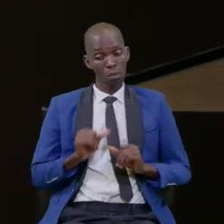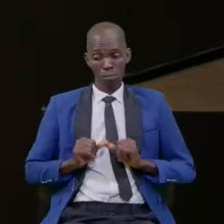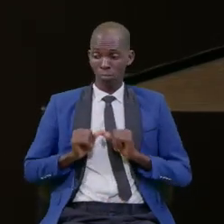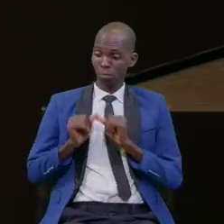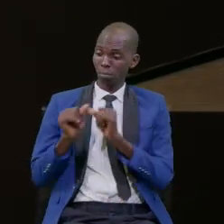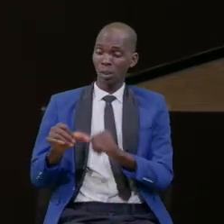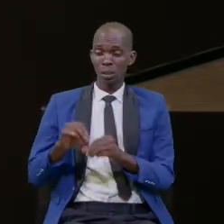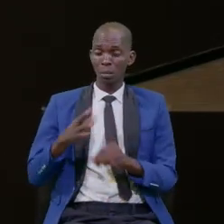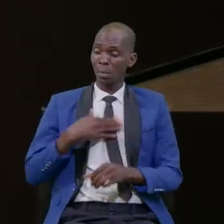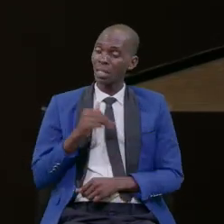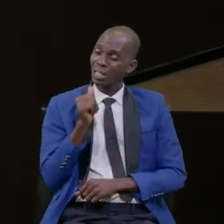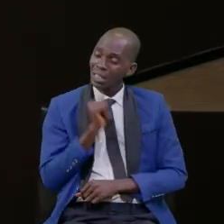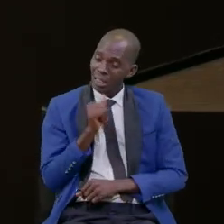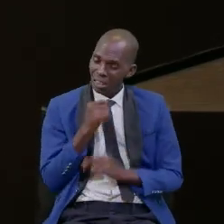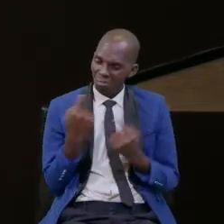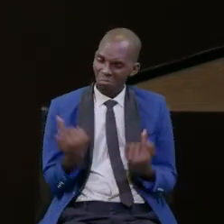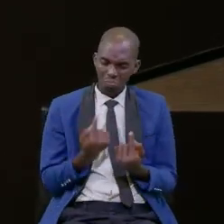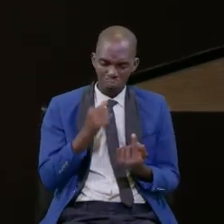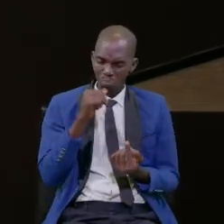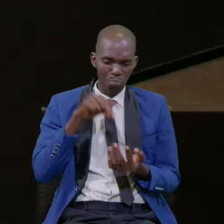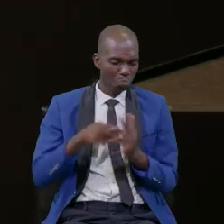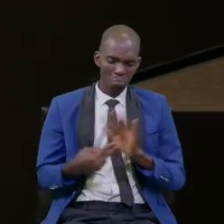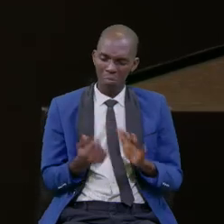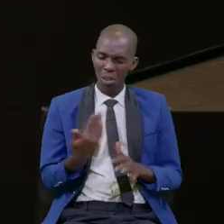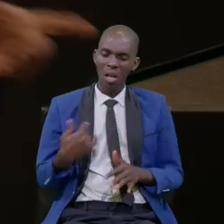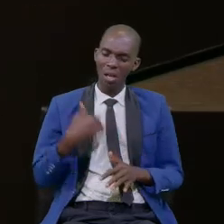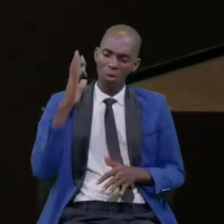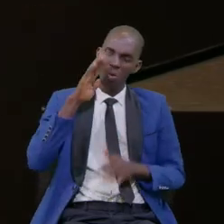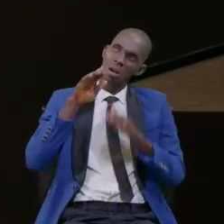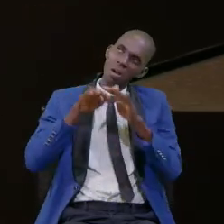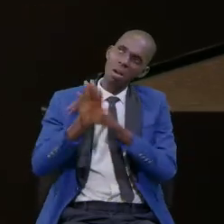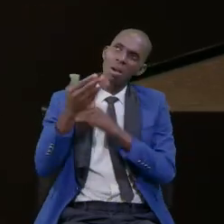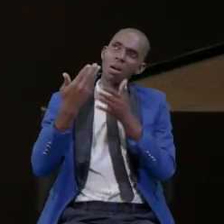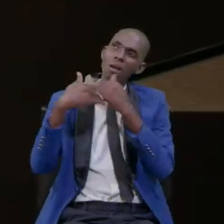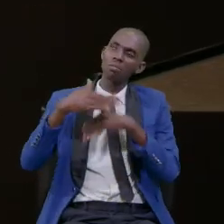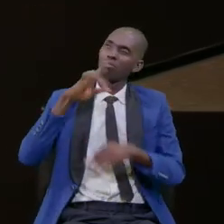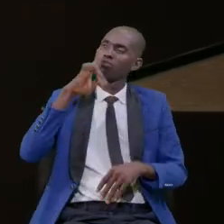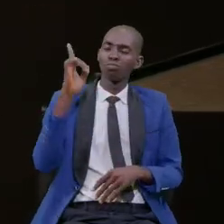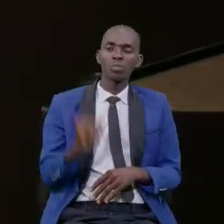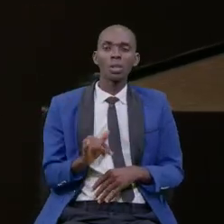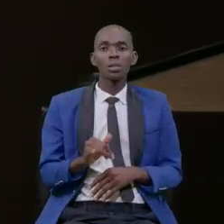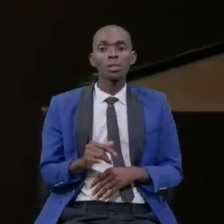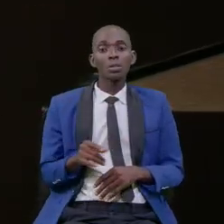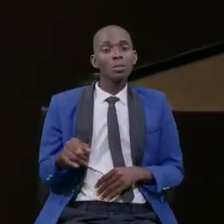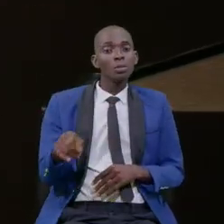secret sin, I'll still get to heaven. They draw back because